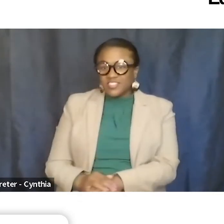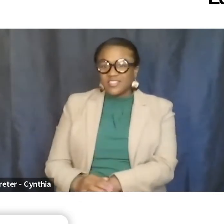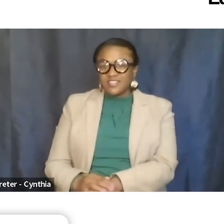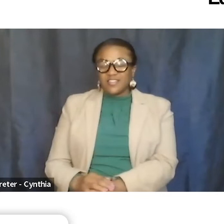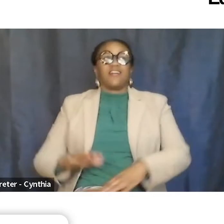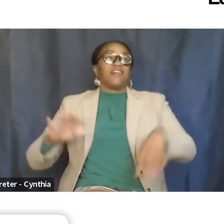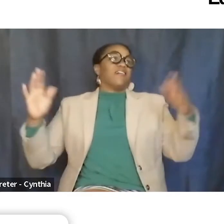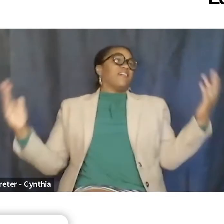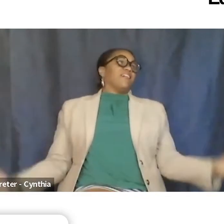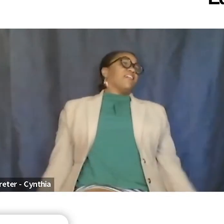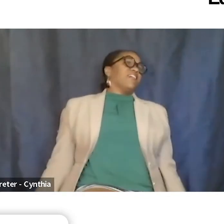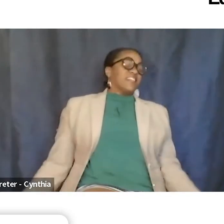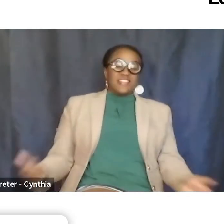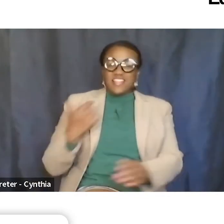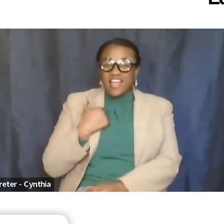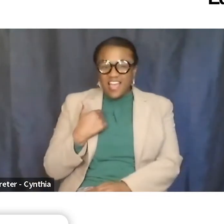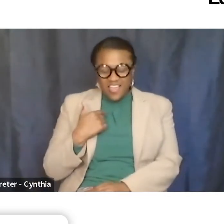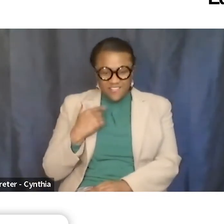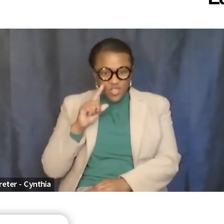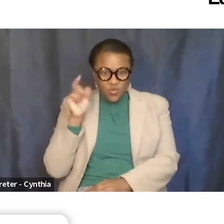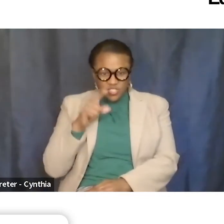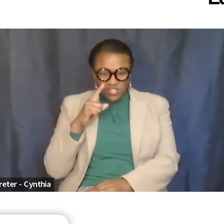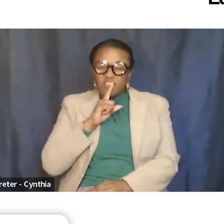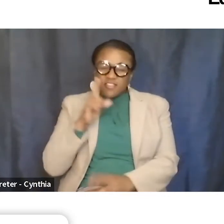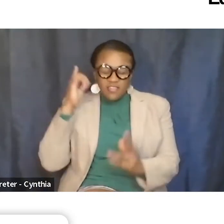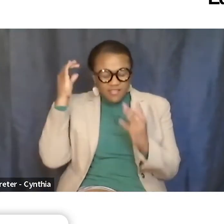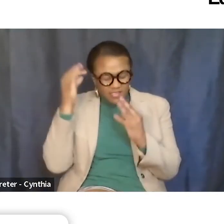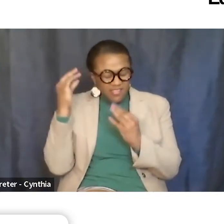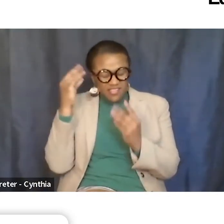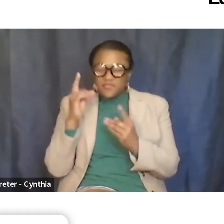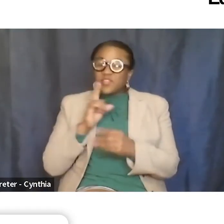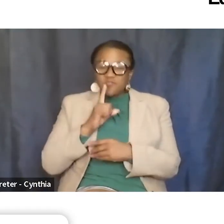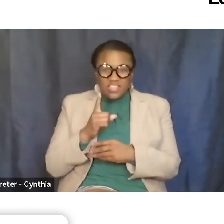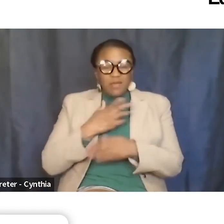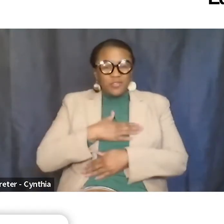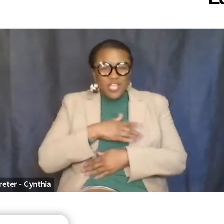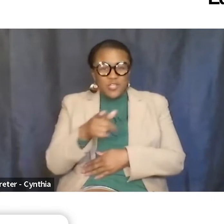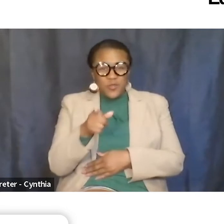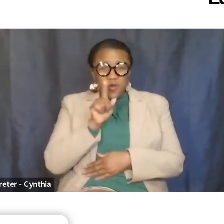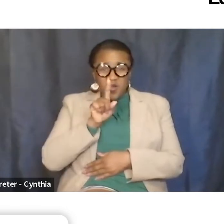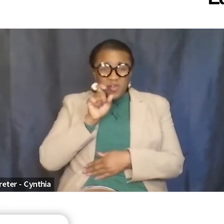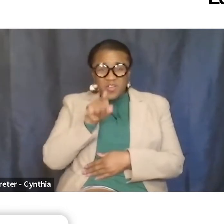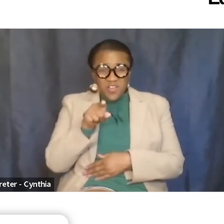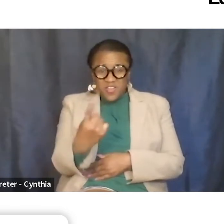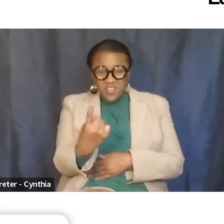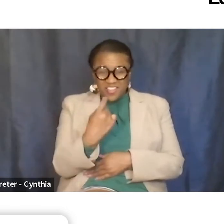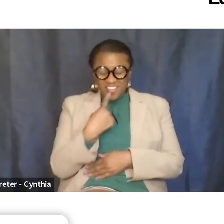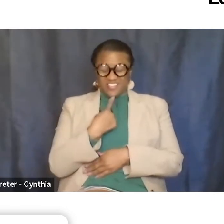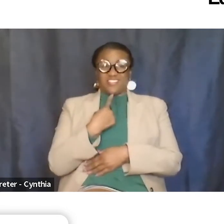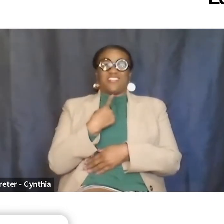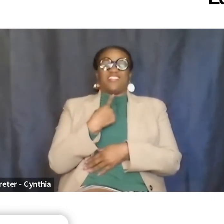So this is a question that I spent a lot of time thinking about, and I appreciate you probing it back to me because I want to dig into